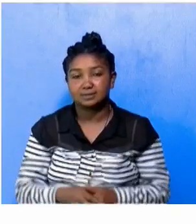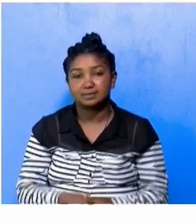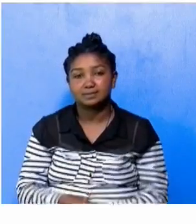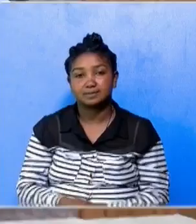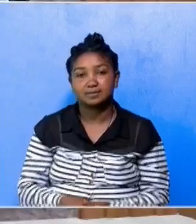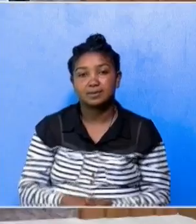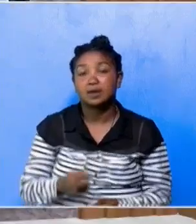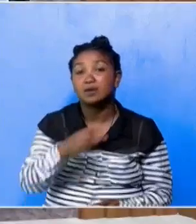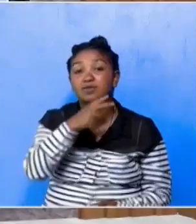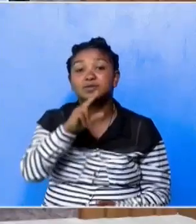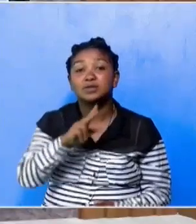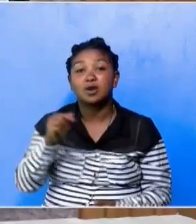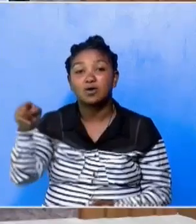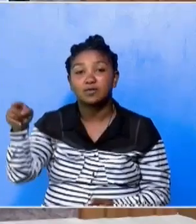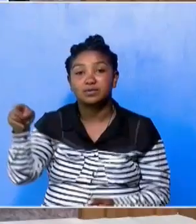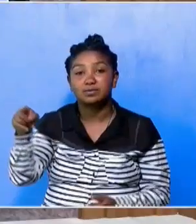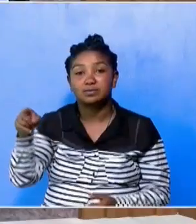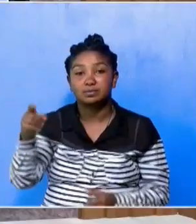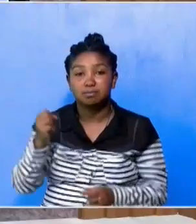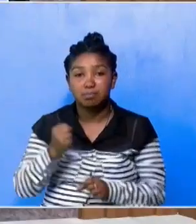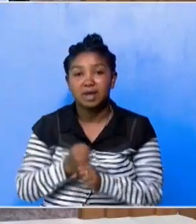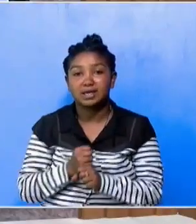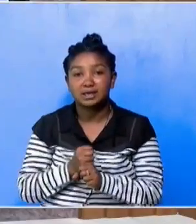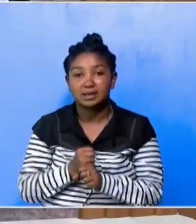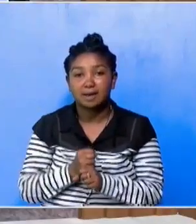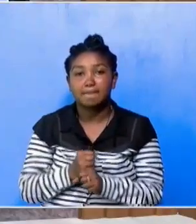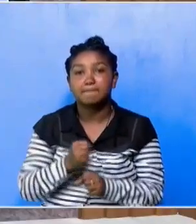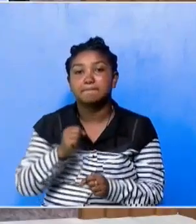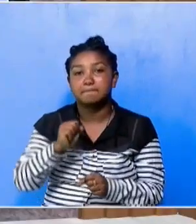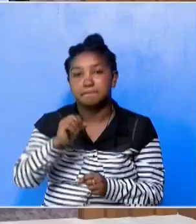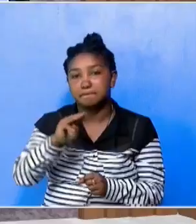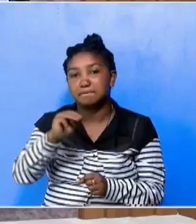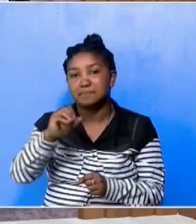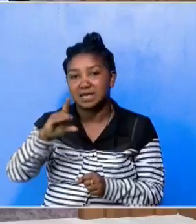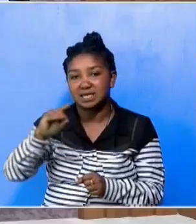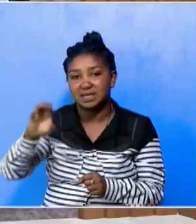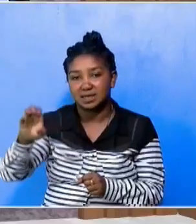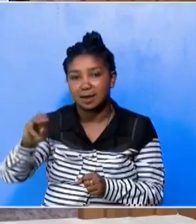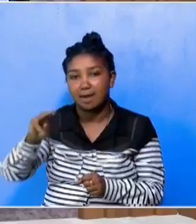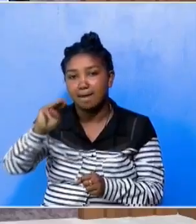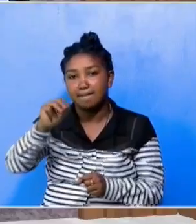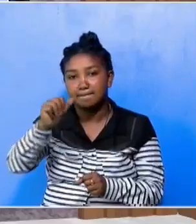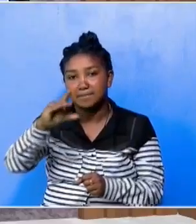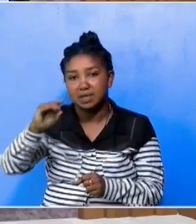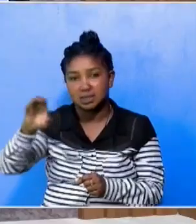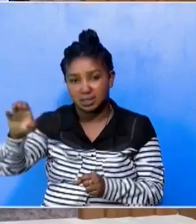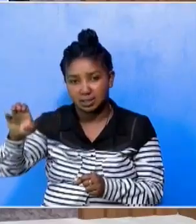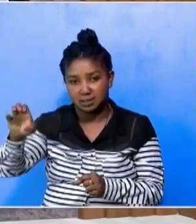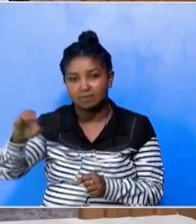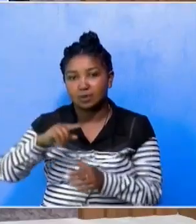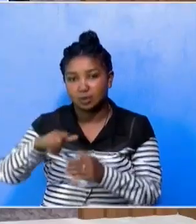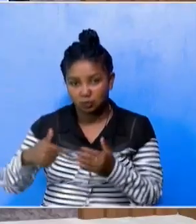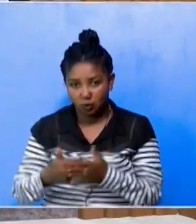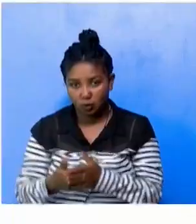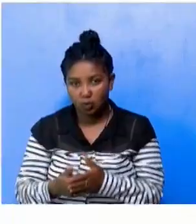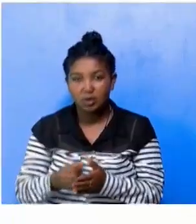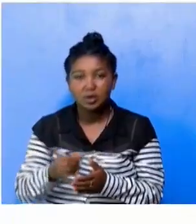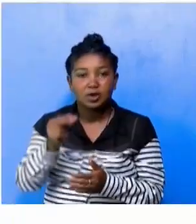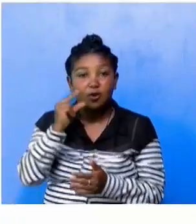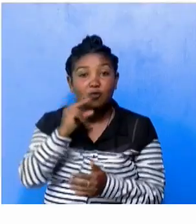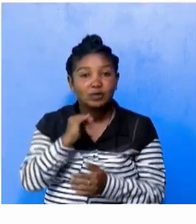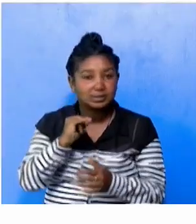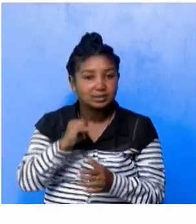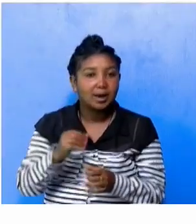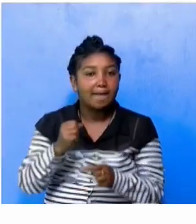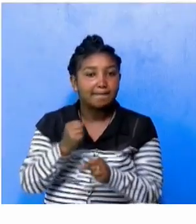What about the verb city form of this one? Made. Say it again. Made. So coffee is